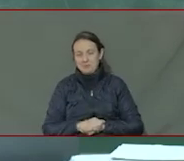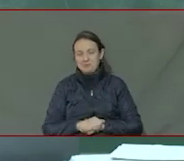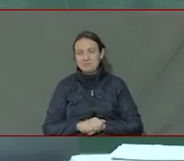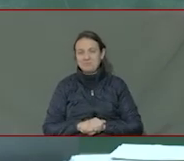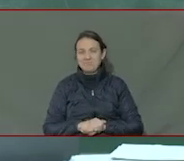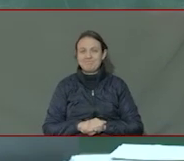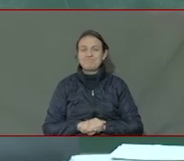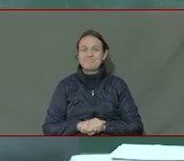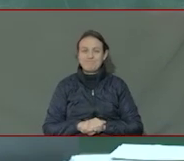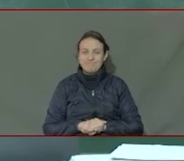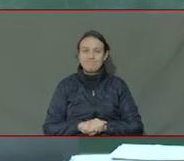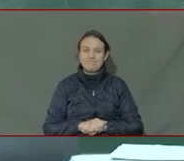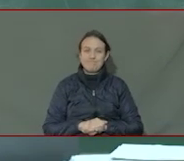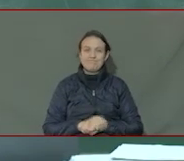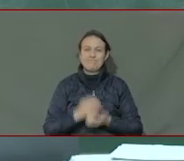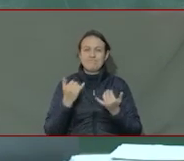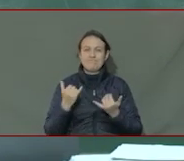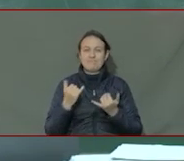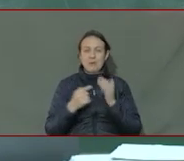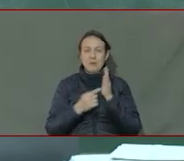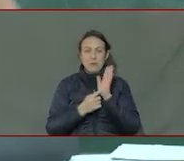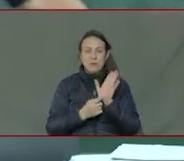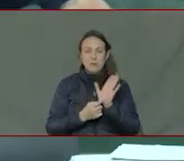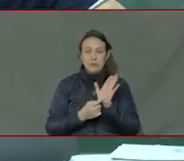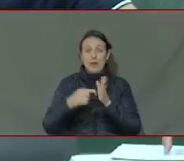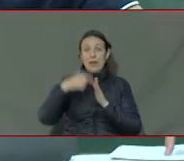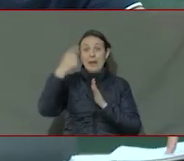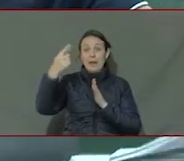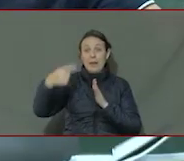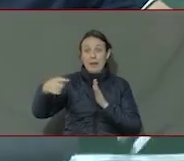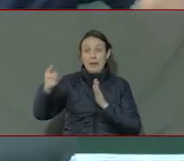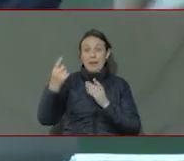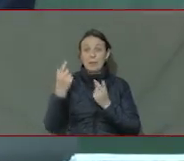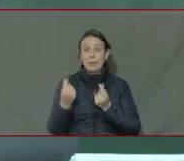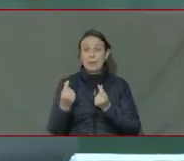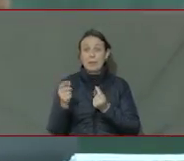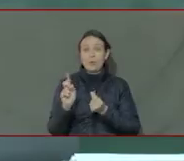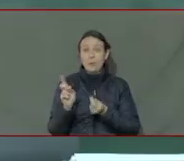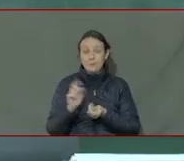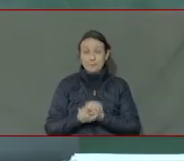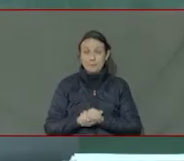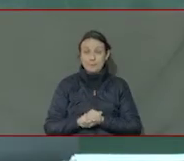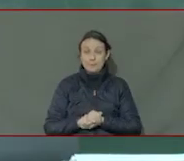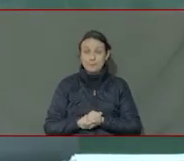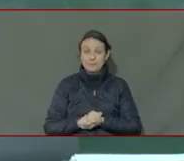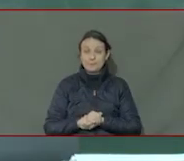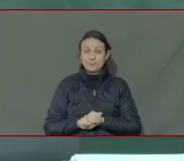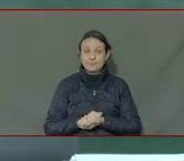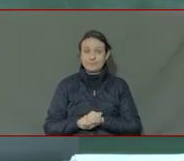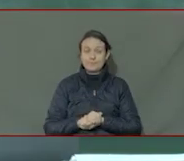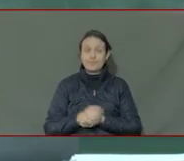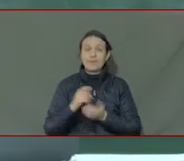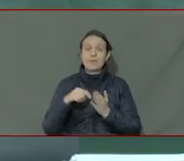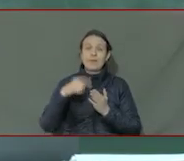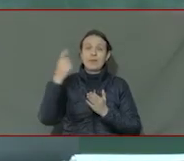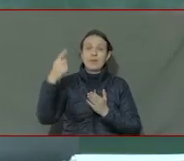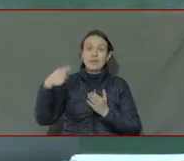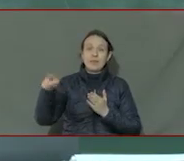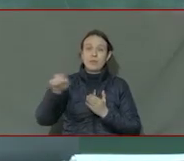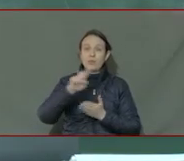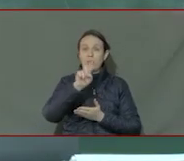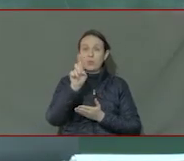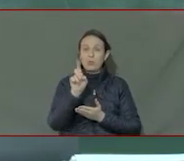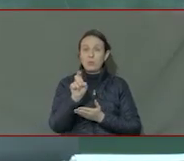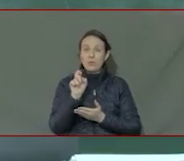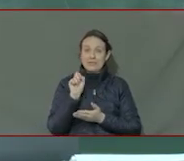Now, people, I just want to show you what we will be doing here next week. we will be looking at this question,